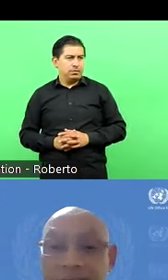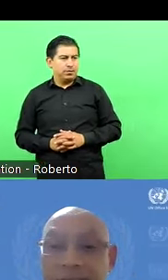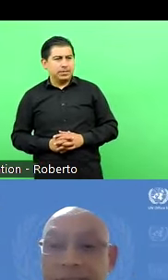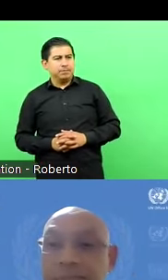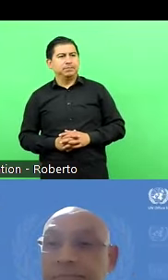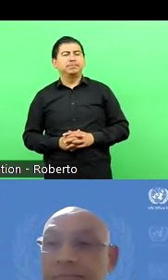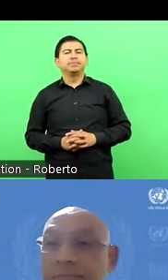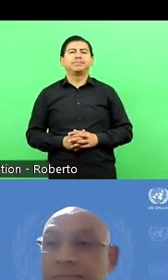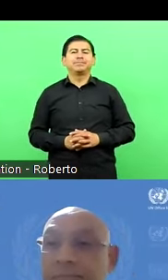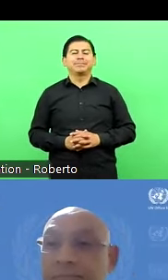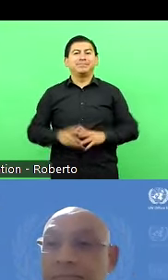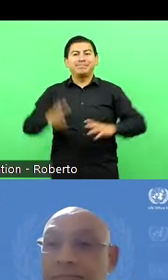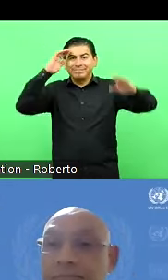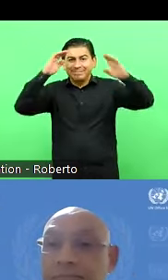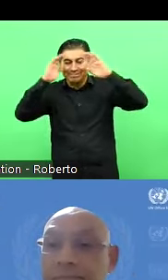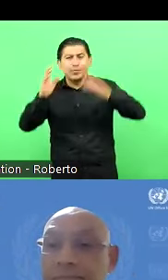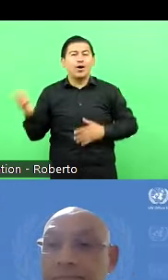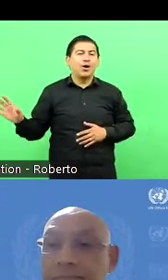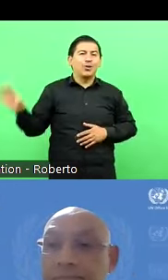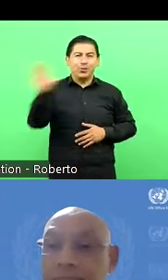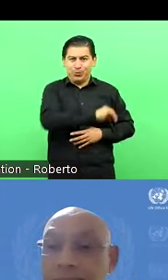morning, good afternoon, as appropriate.